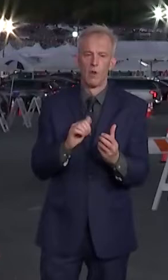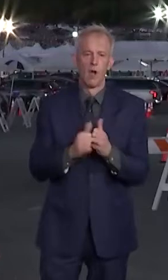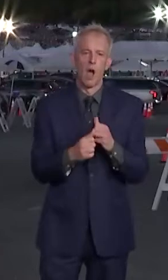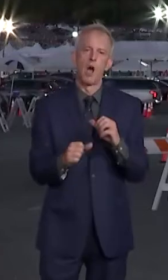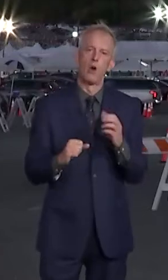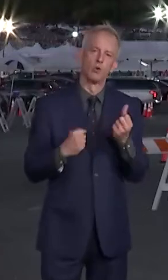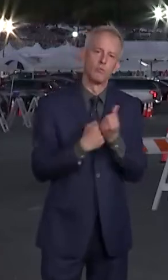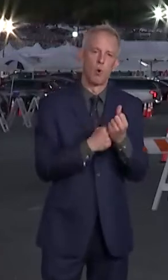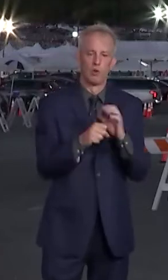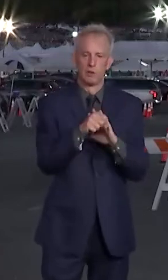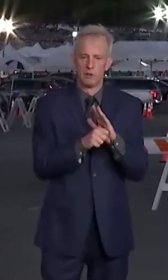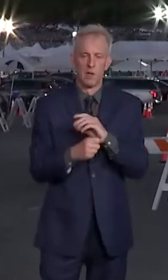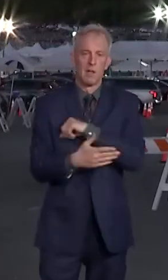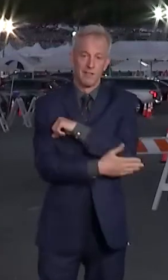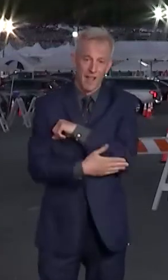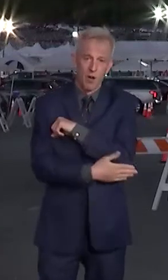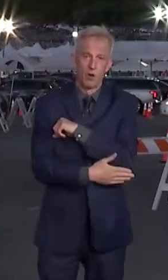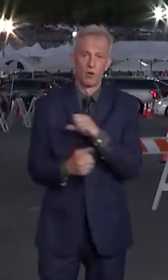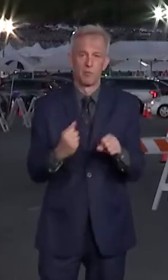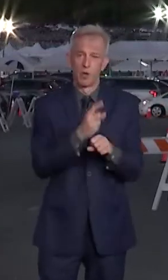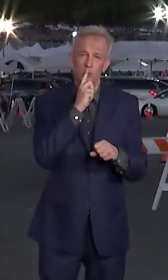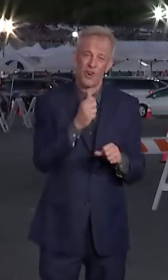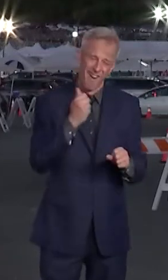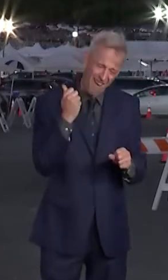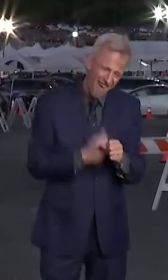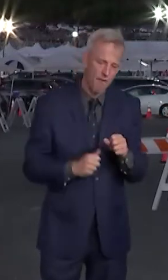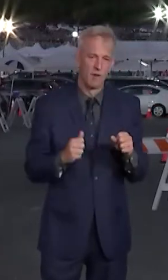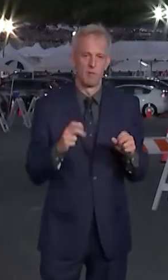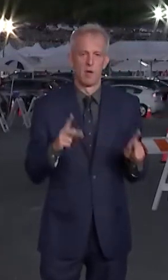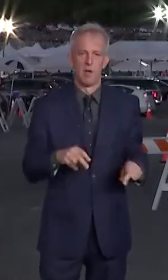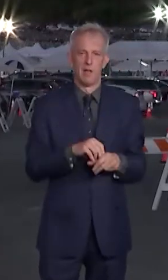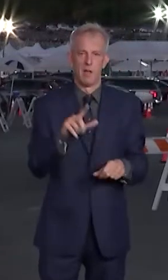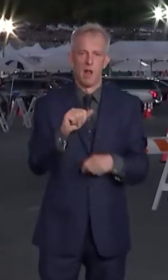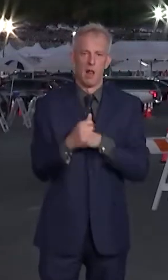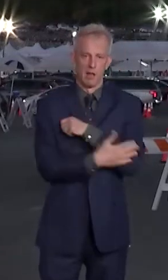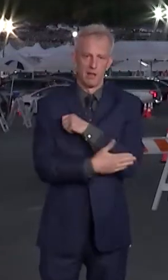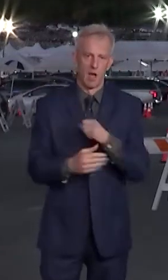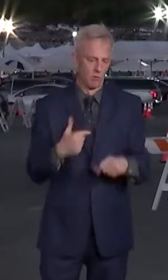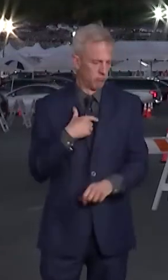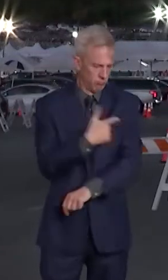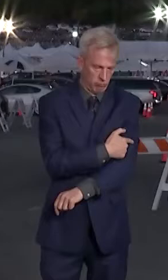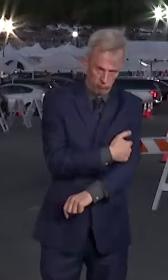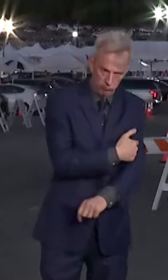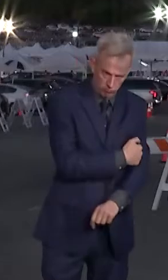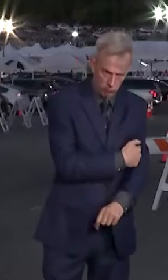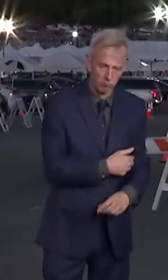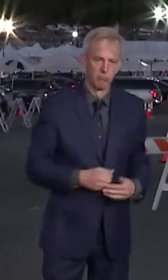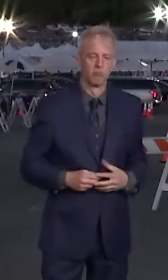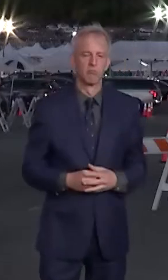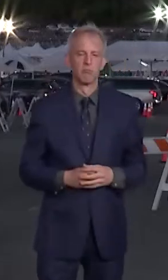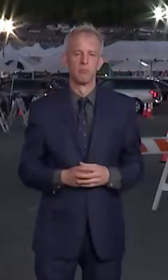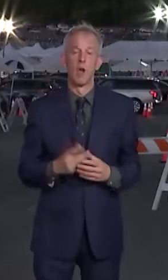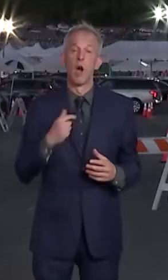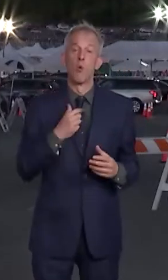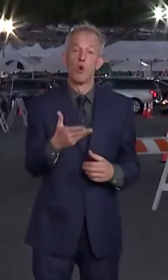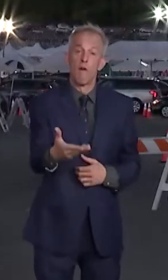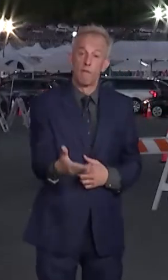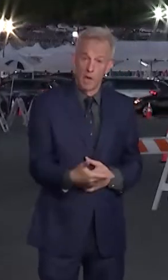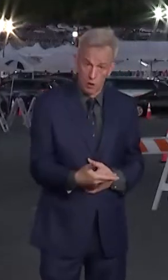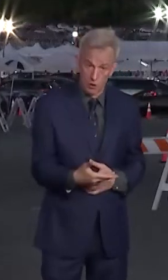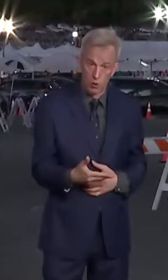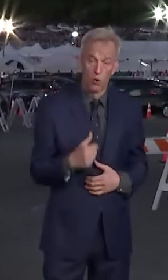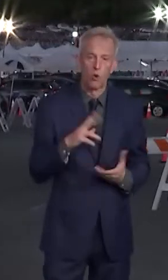our collective effort to get every Angelino in California vaccinated in the months ahead. And I want to invite you to sign up for